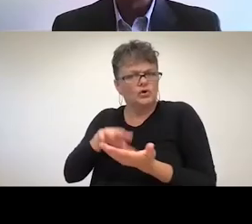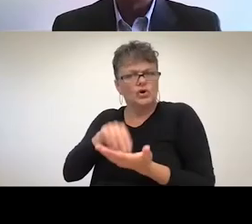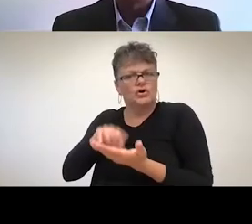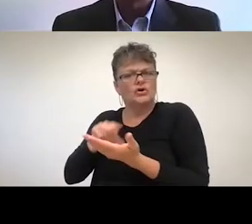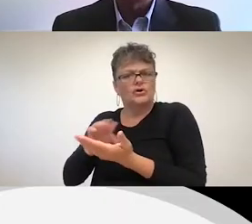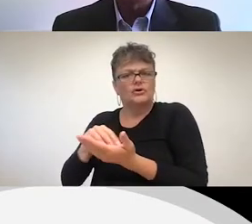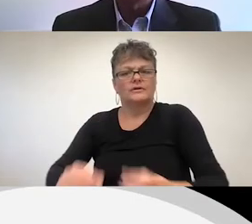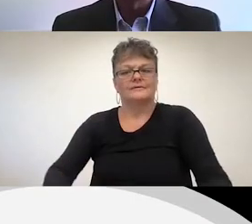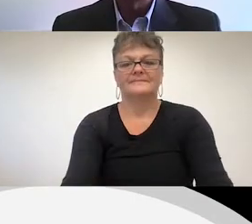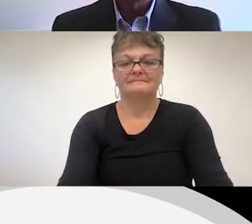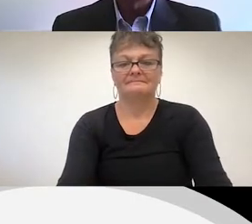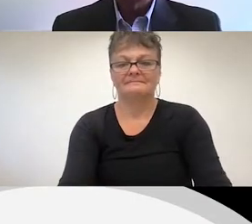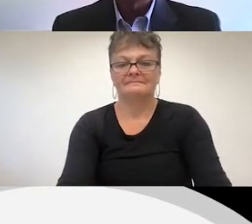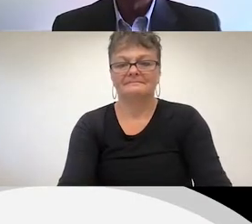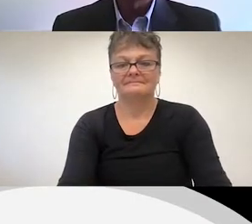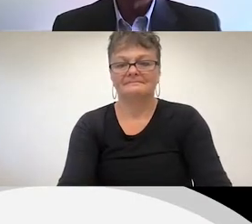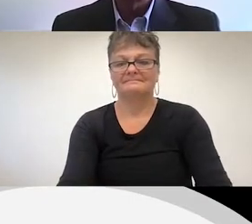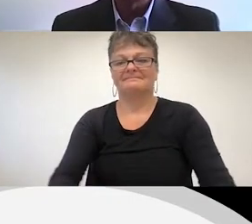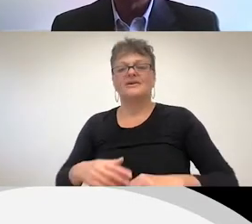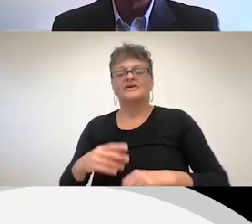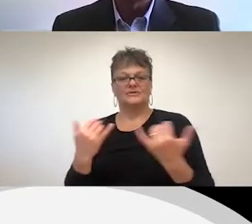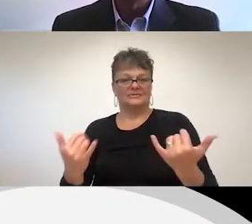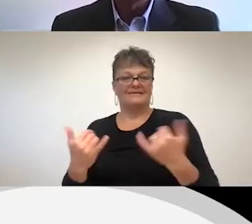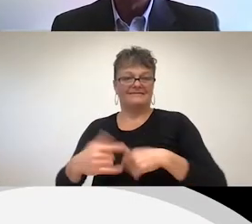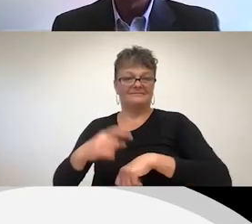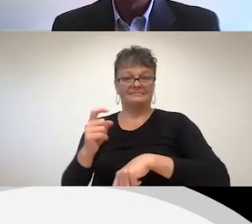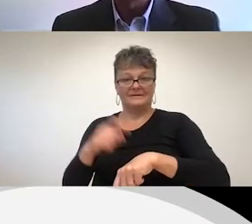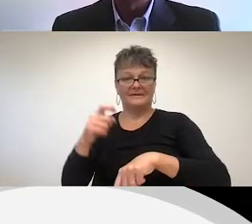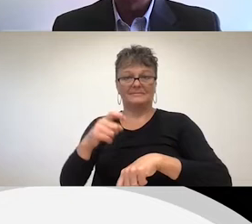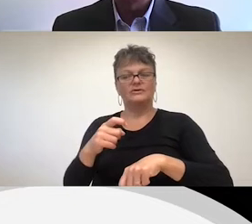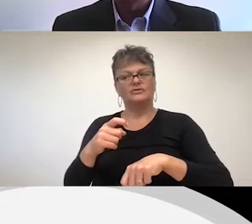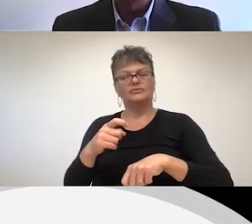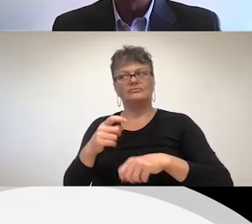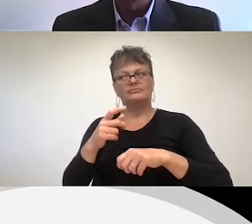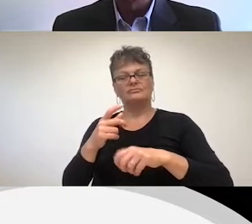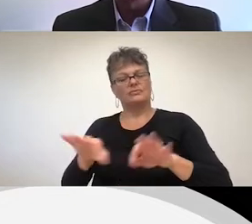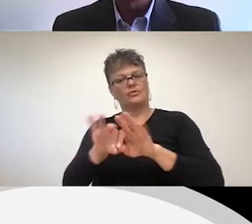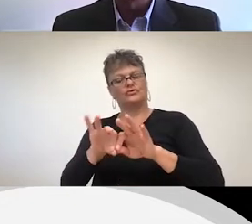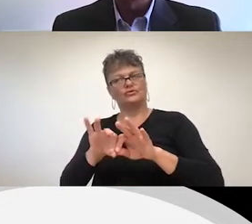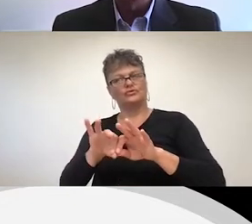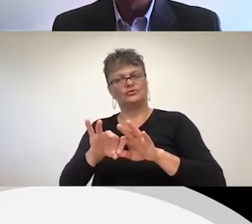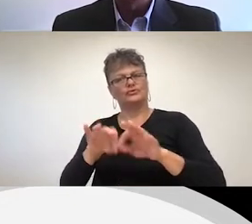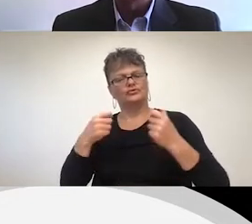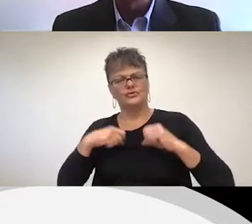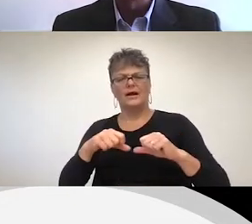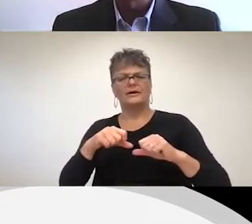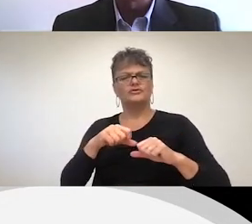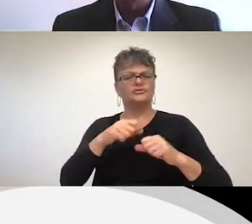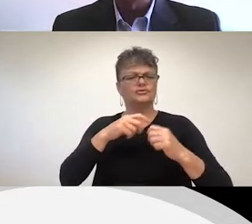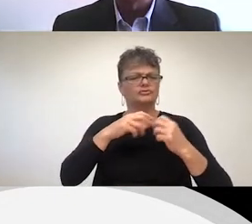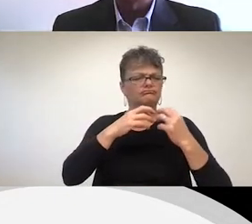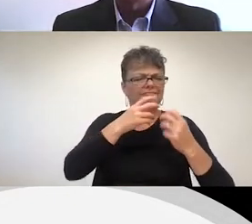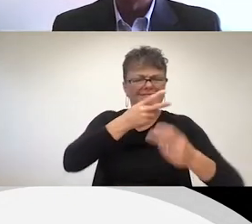moment to look out for one another, and as well for your ability to look out for